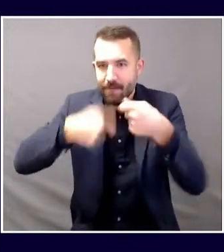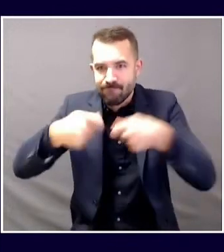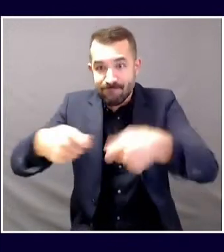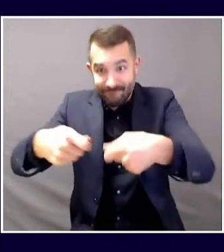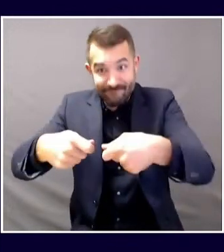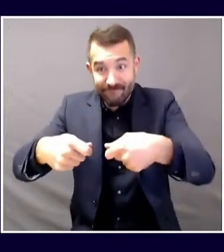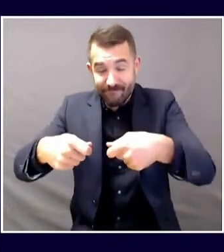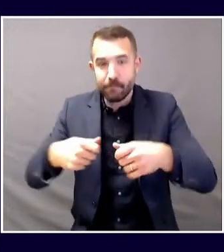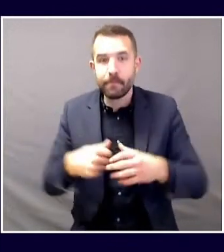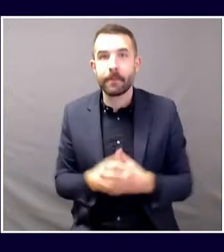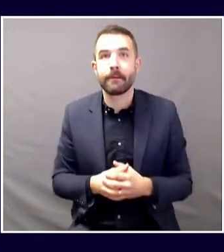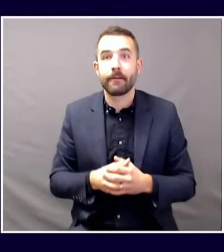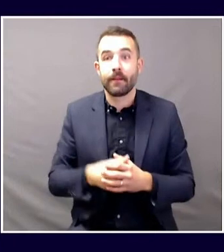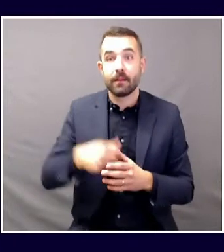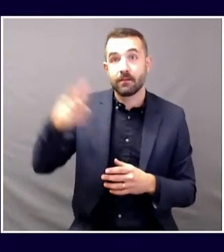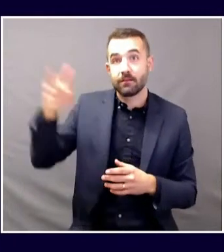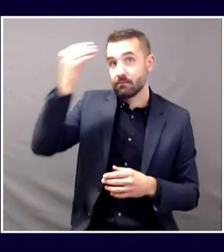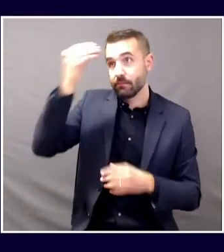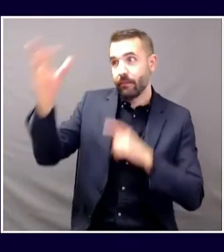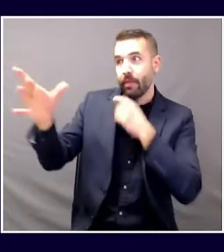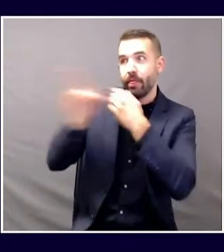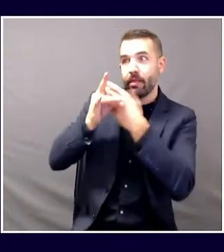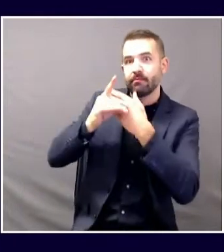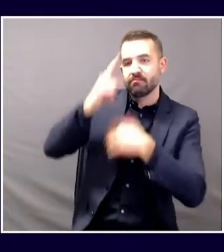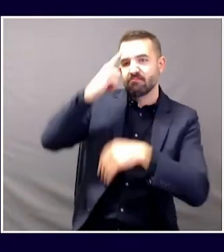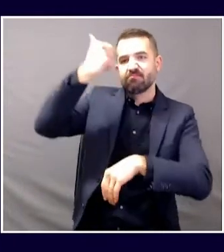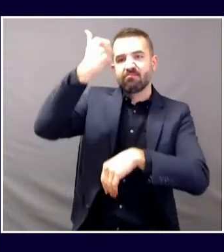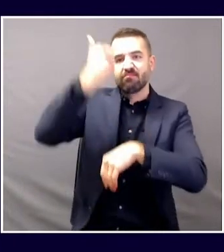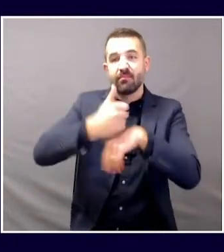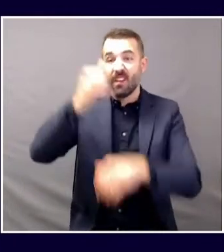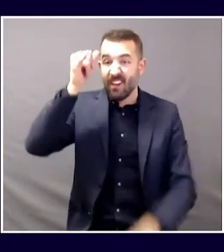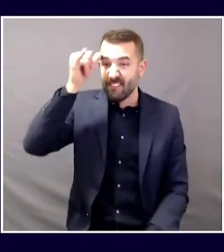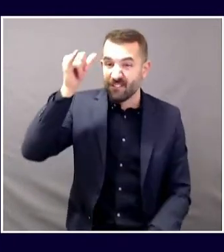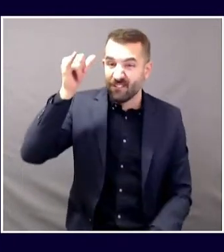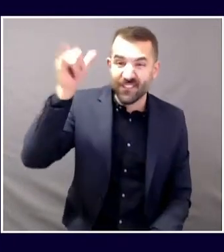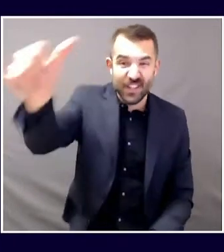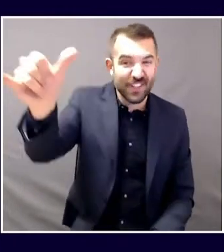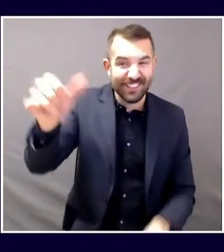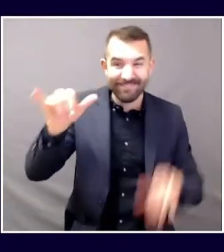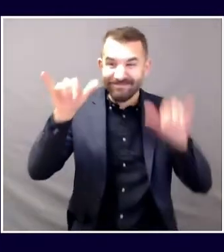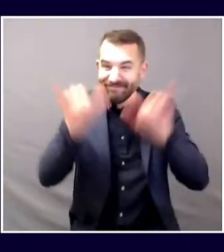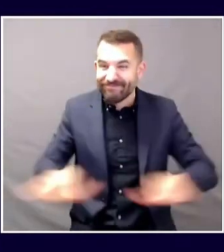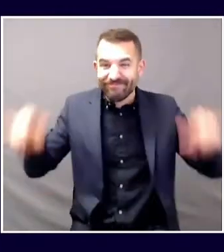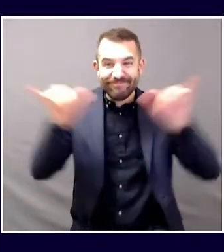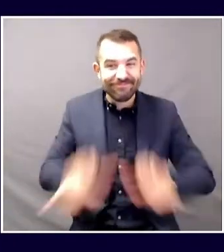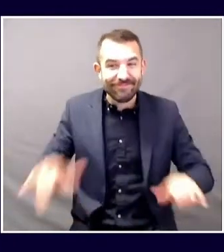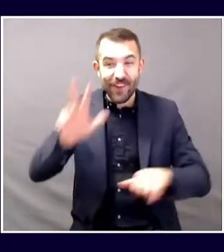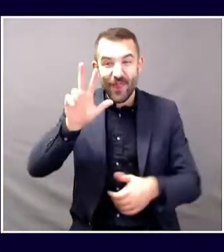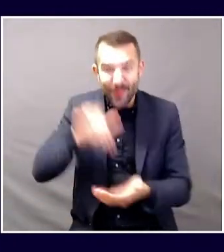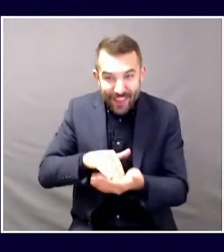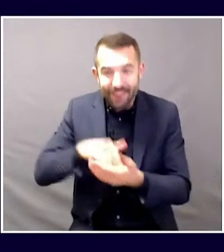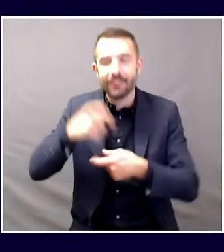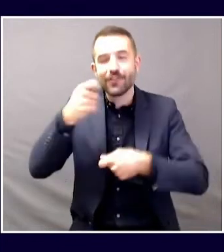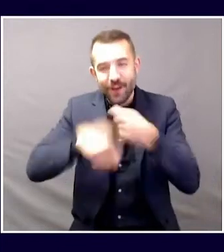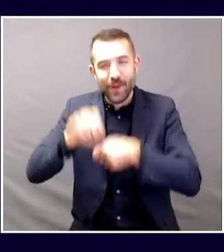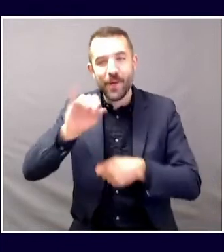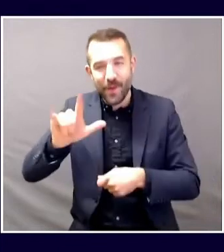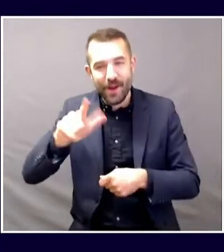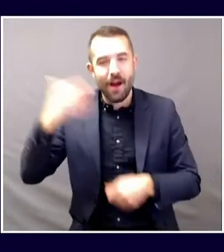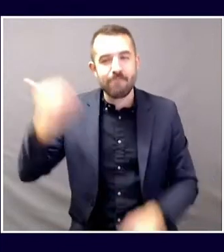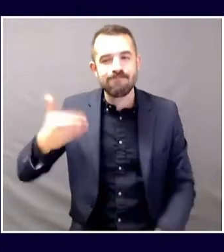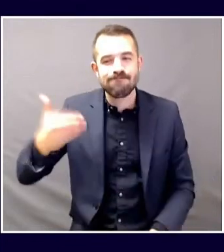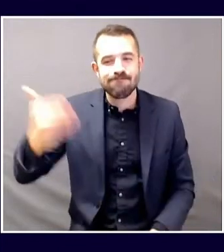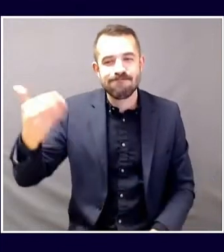used car, that's the thing he did forever and ever and ever. The thing is, as